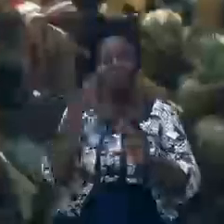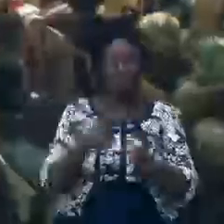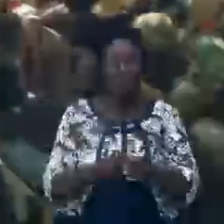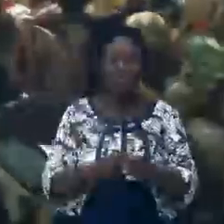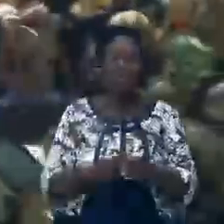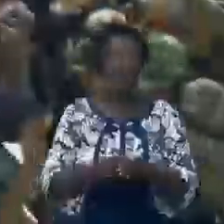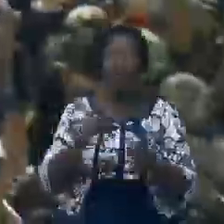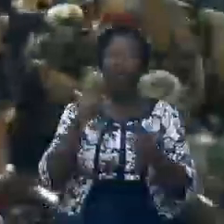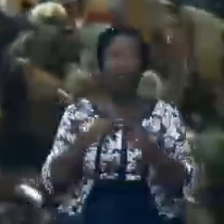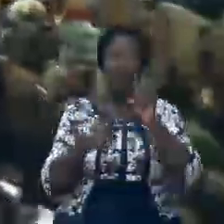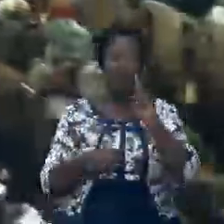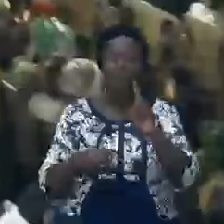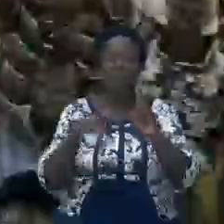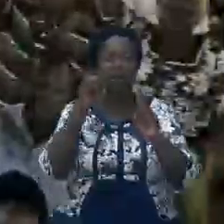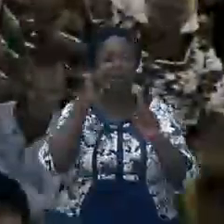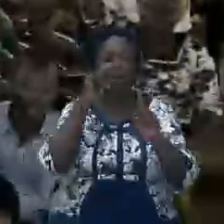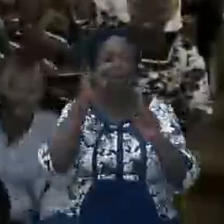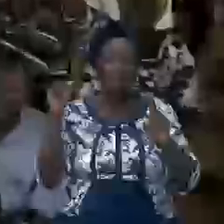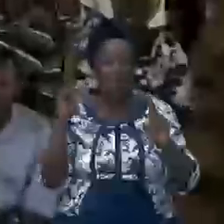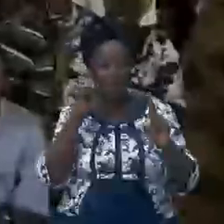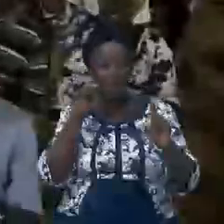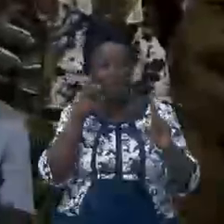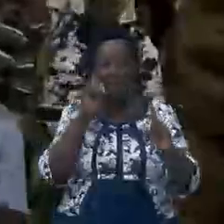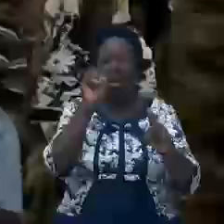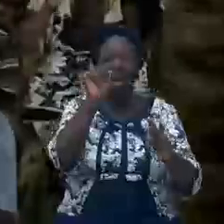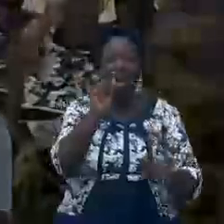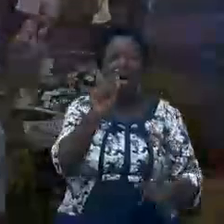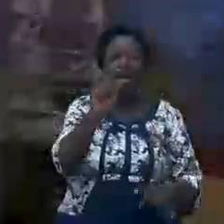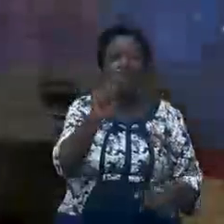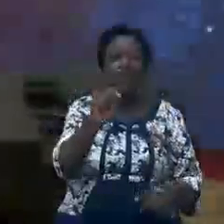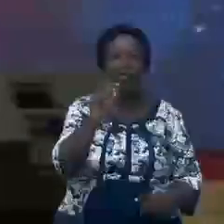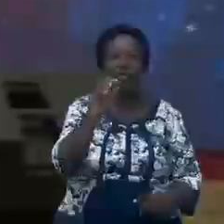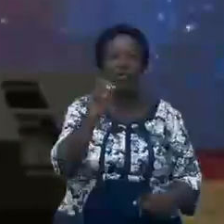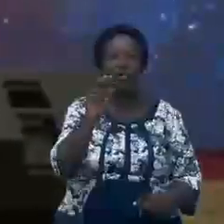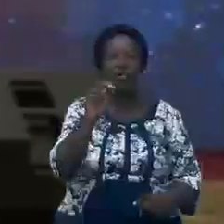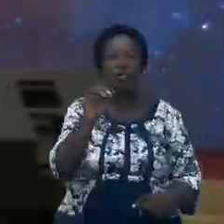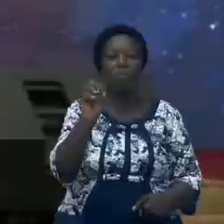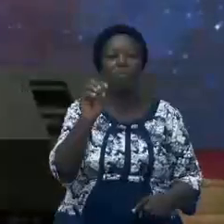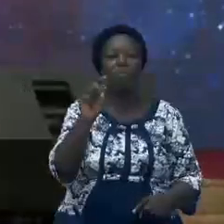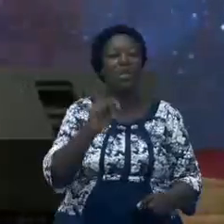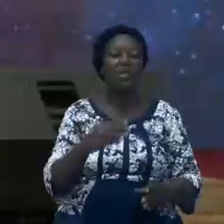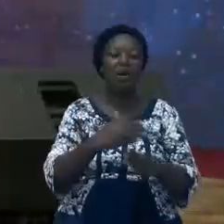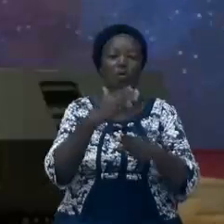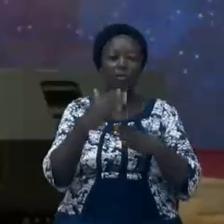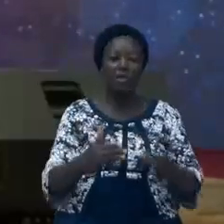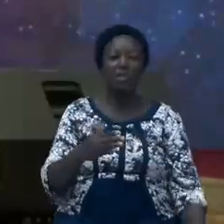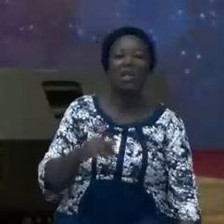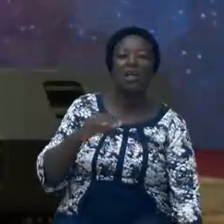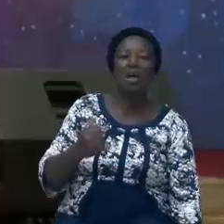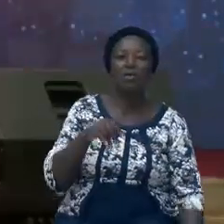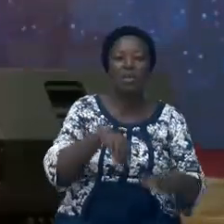It will happen to you today. Point number one now, yesterday,